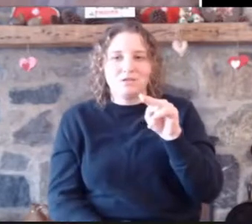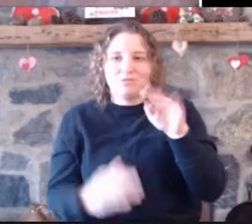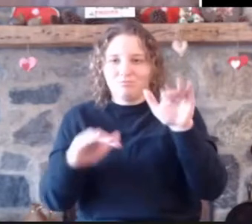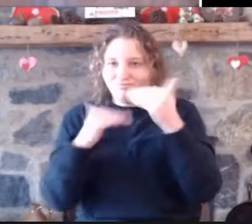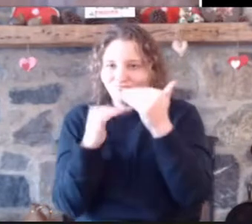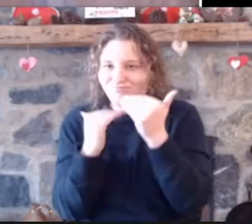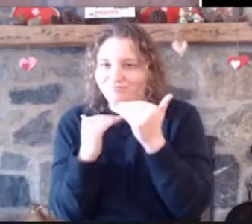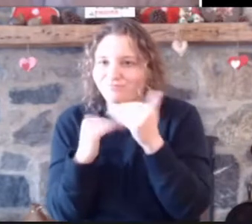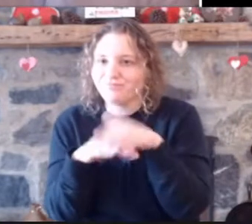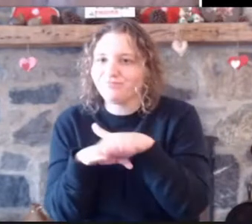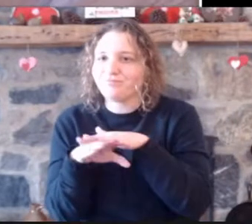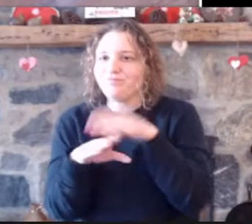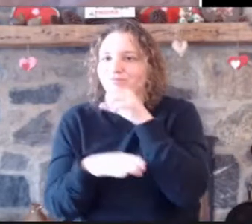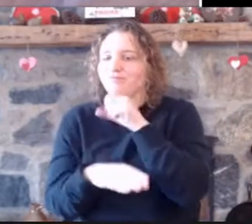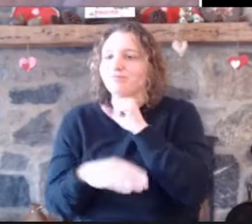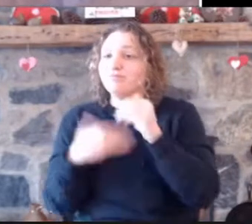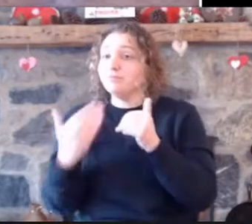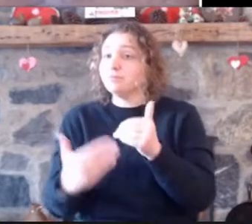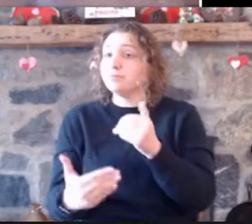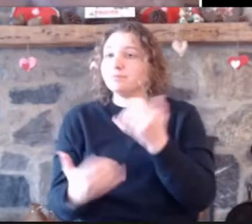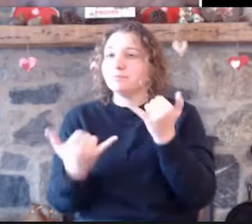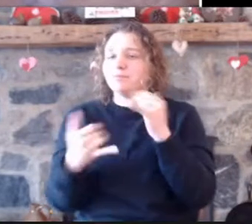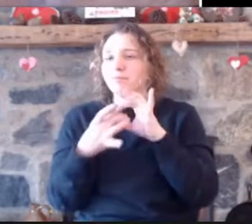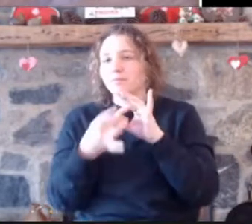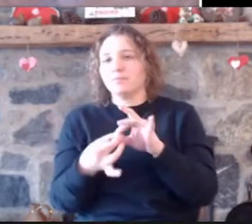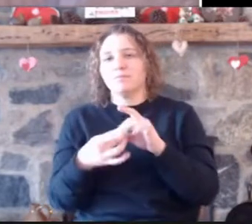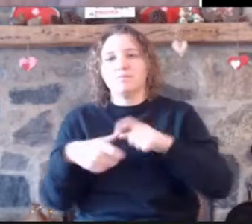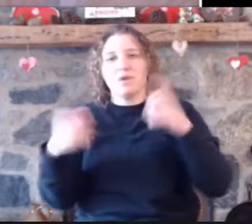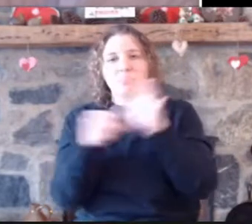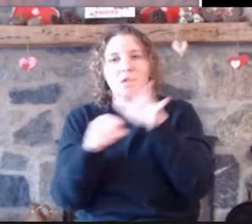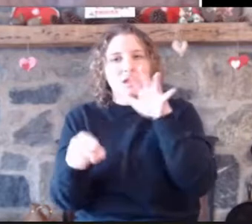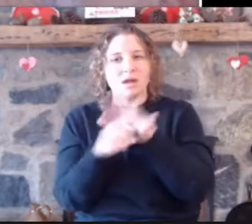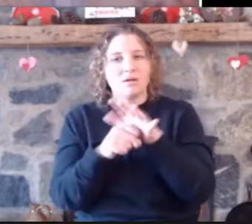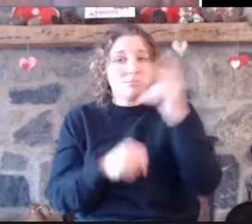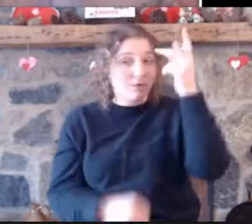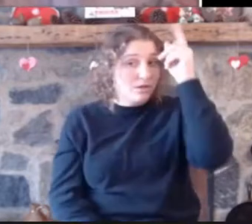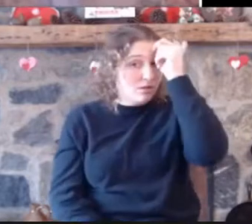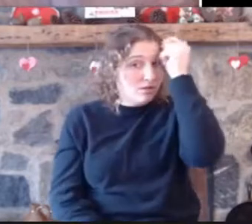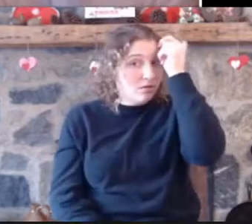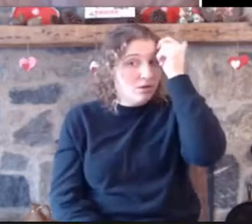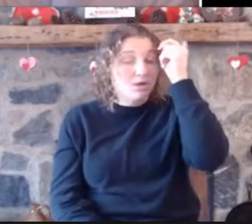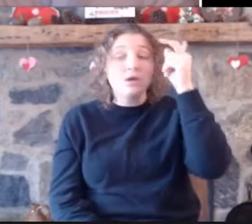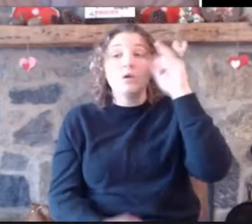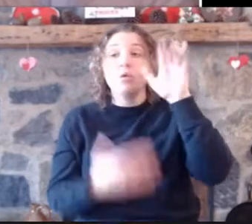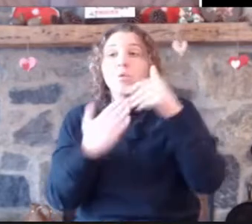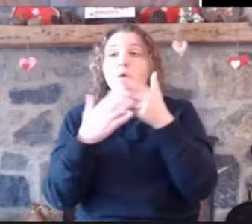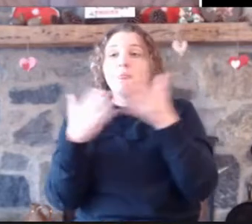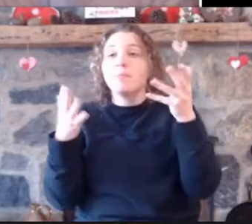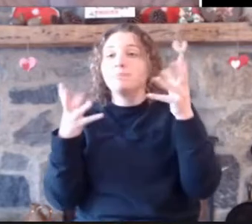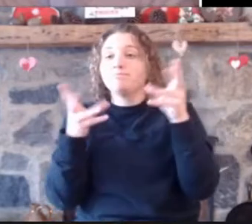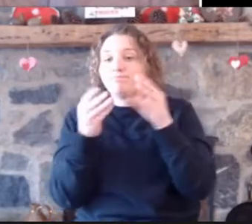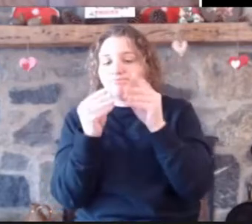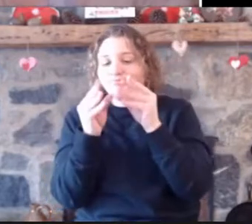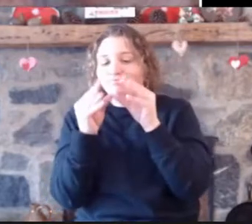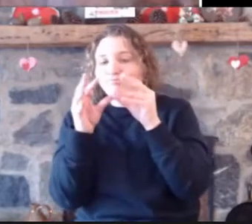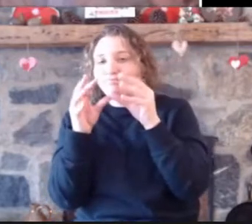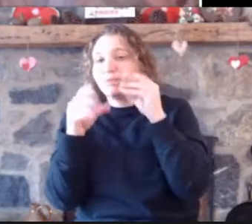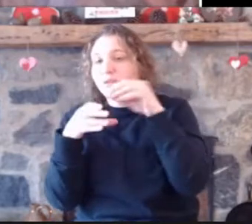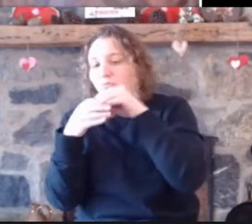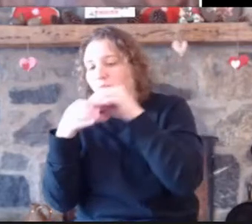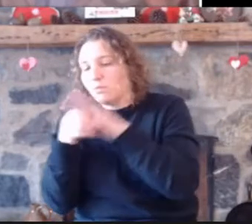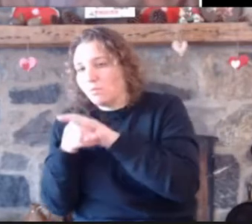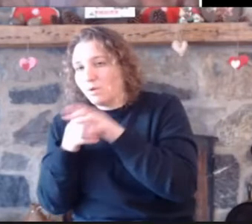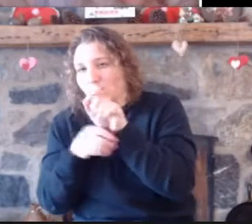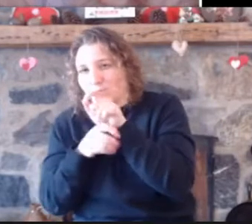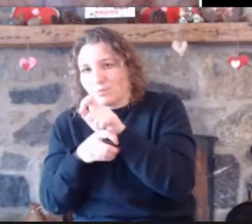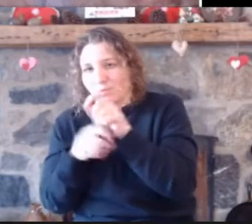slowing things down. But we're dealing with Big Bang, and Big Bang, again, is a theory where all the matter in the universe condensed down the size of a decimal point or period and then blew up